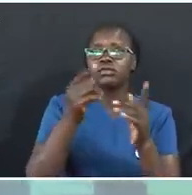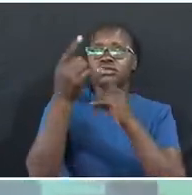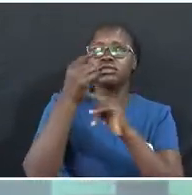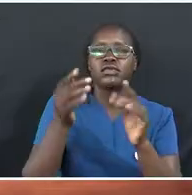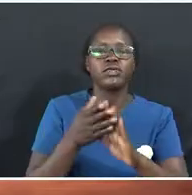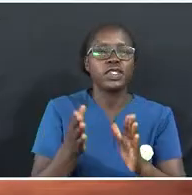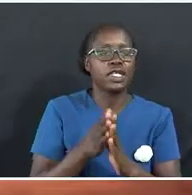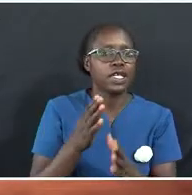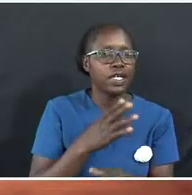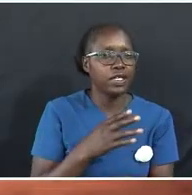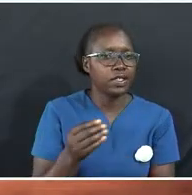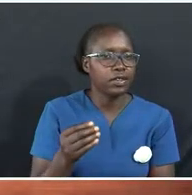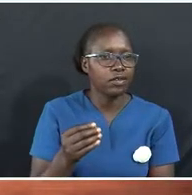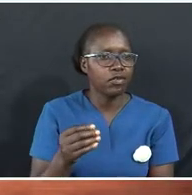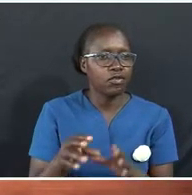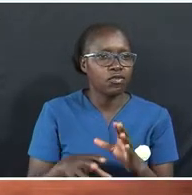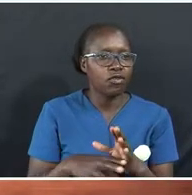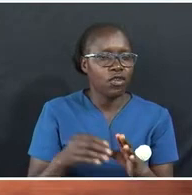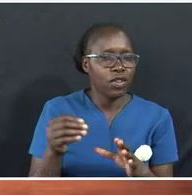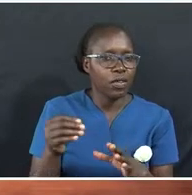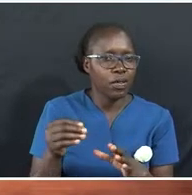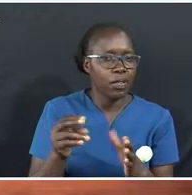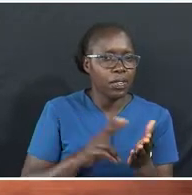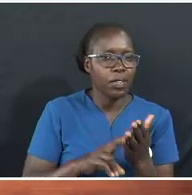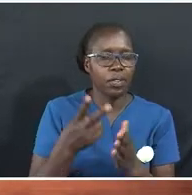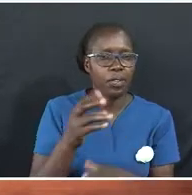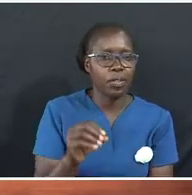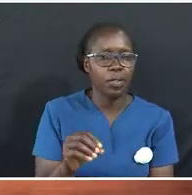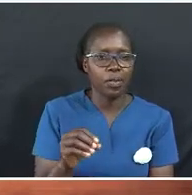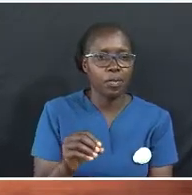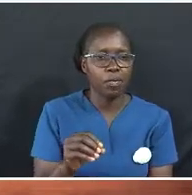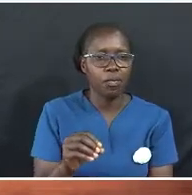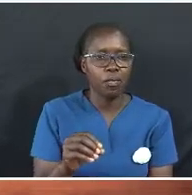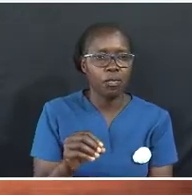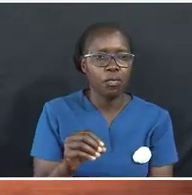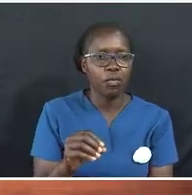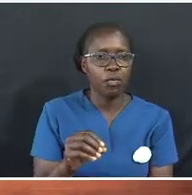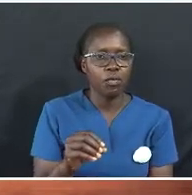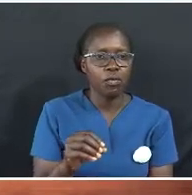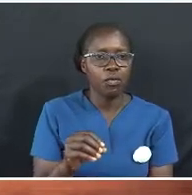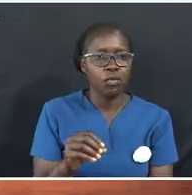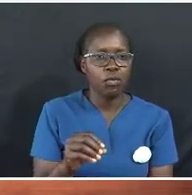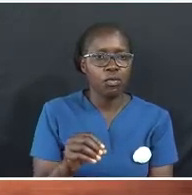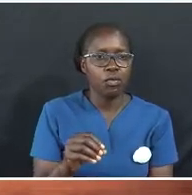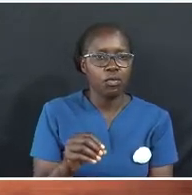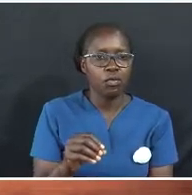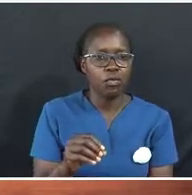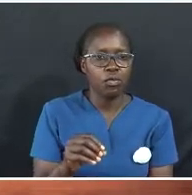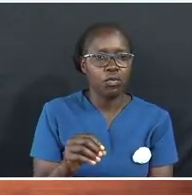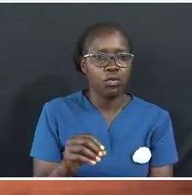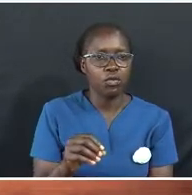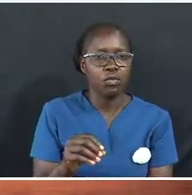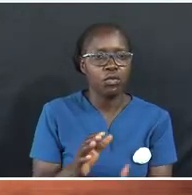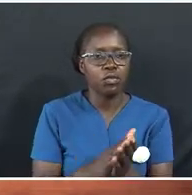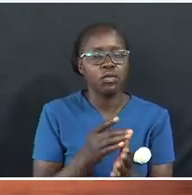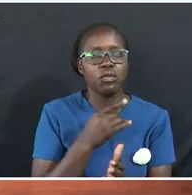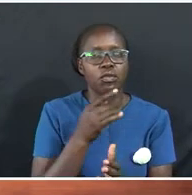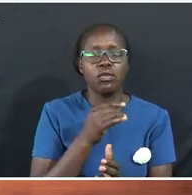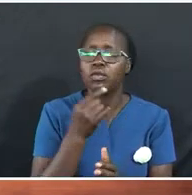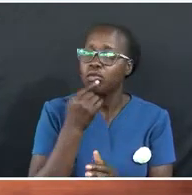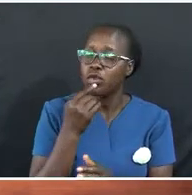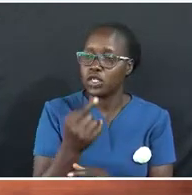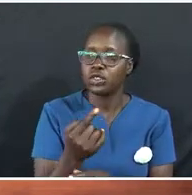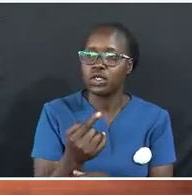also find it in chapter in verse 20, the same chapter. He said,